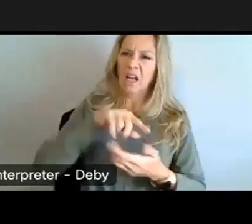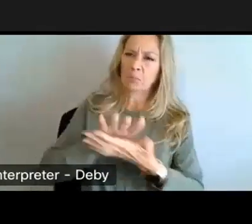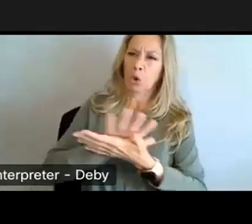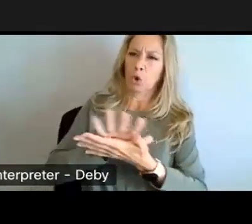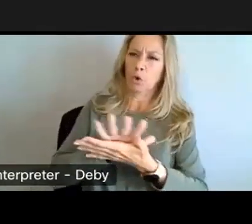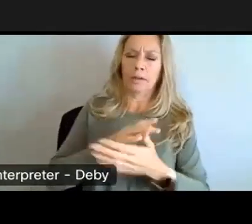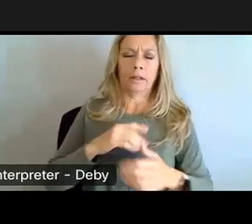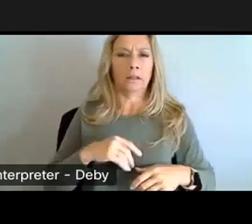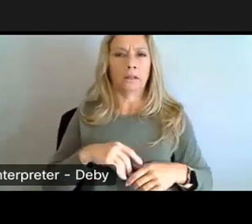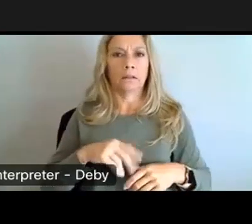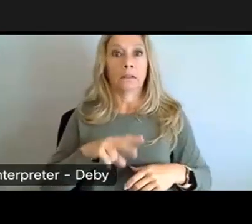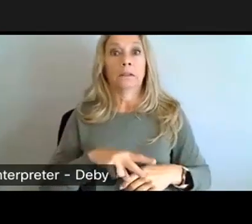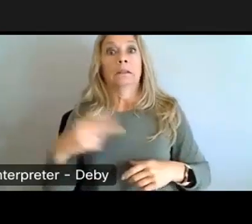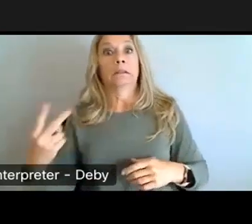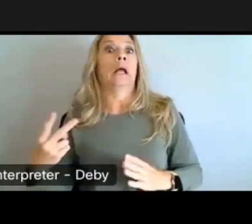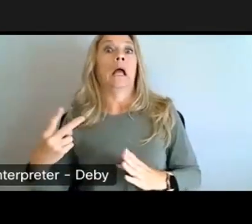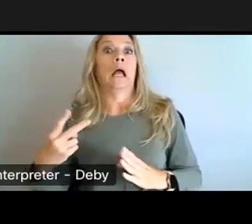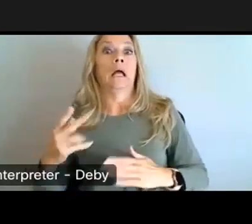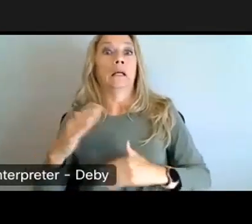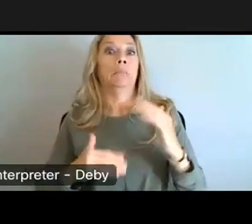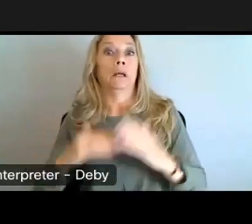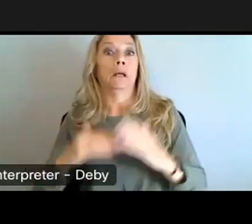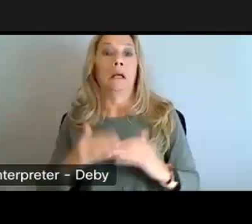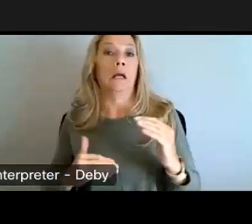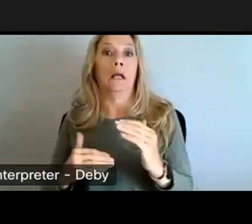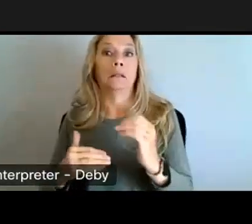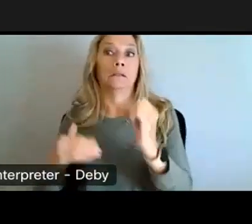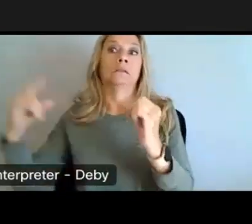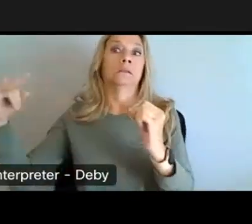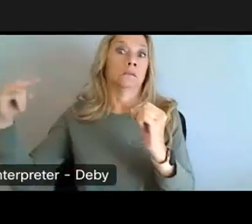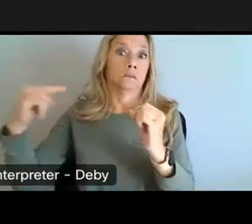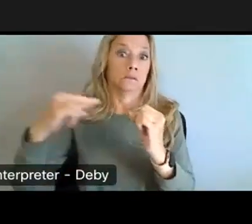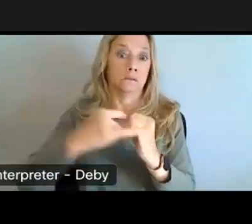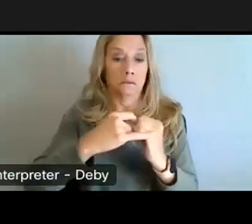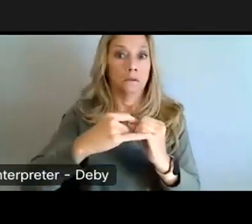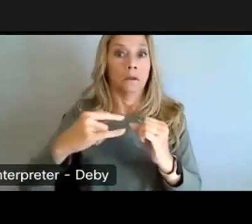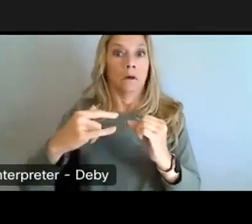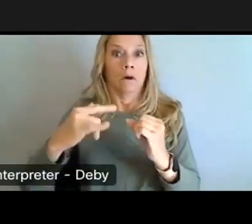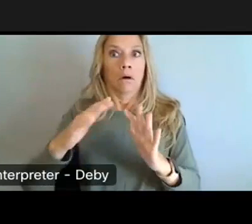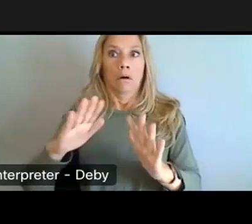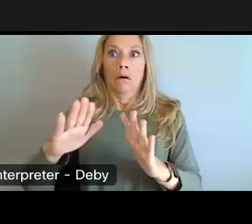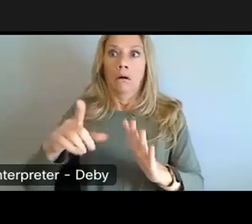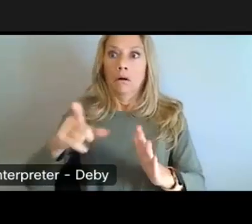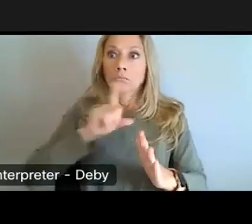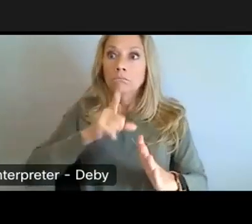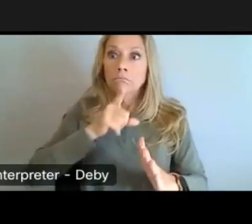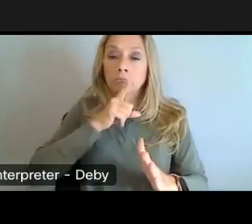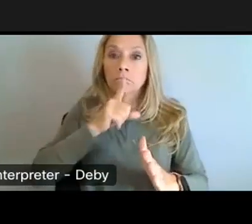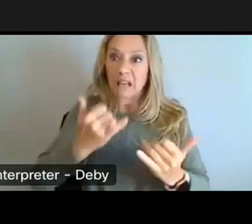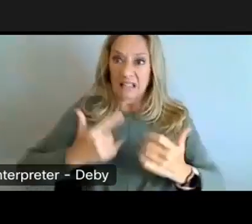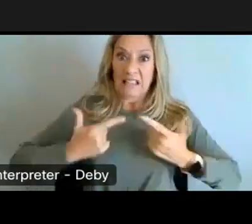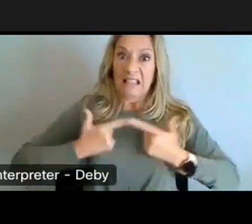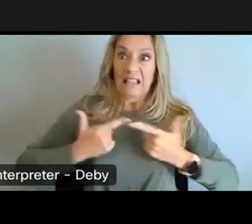saw the second tower get hit, and I knew instantly it was real. And I told her, we got to go. I got to go get my work phone out of the hotel